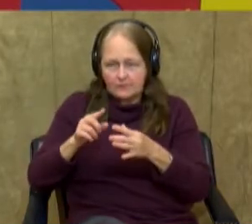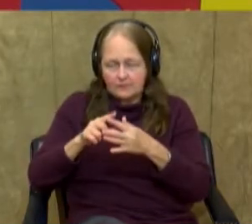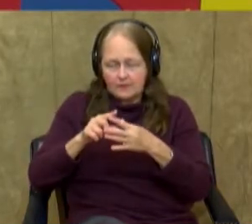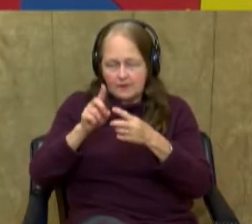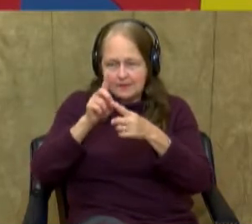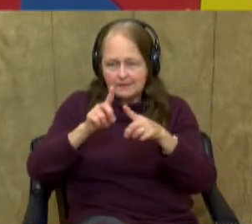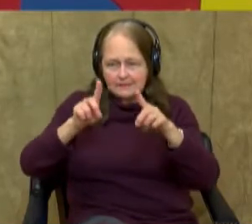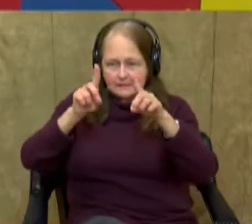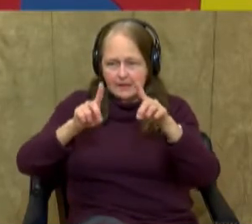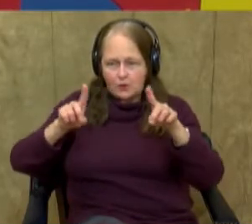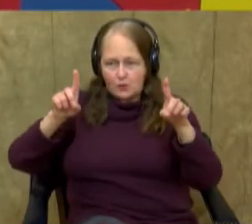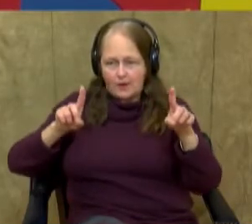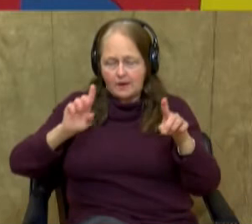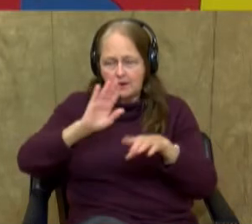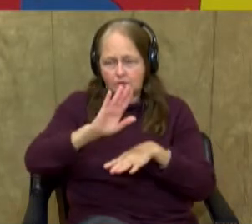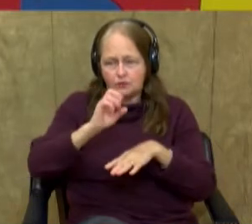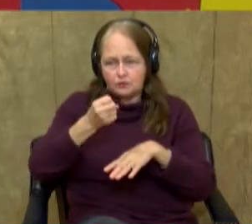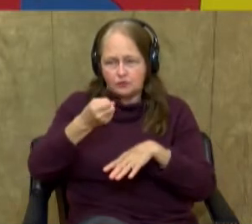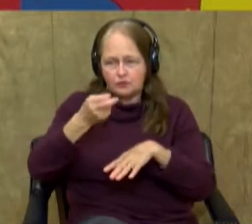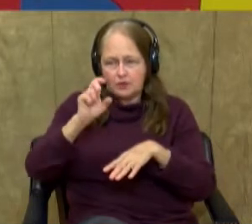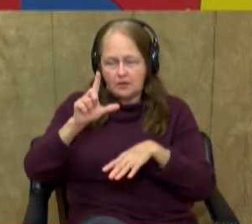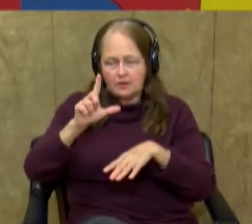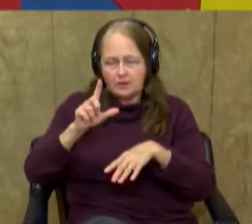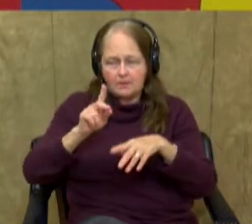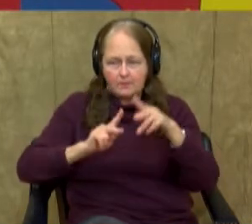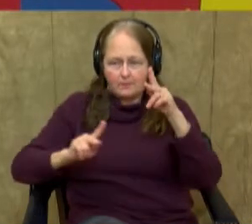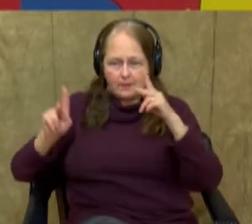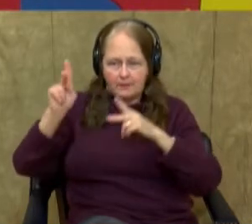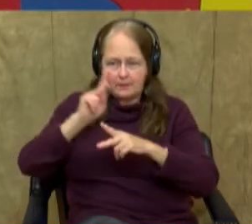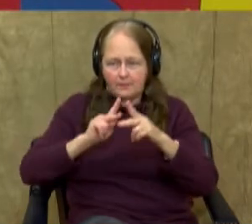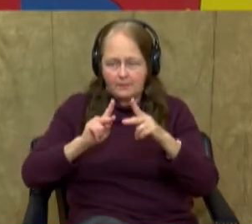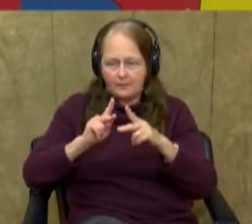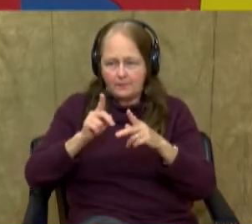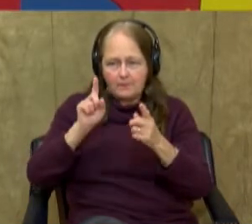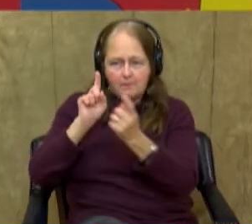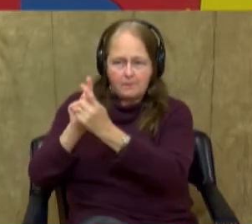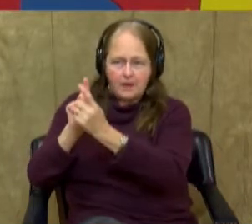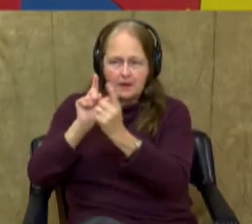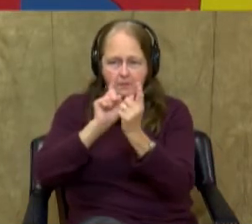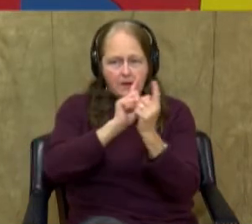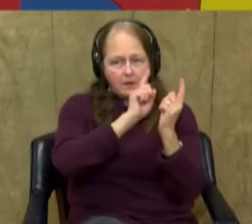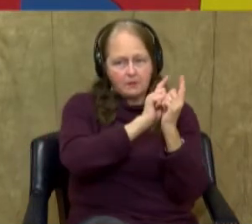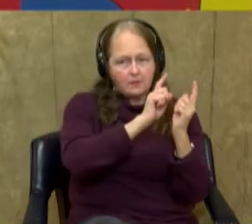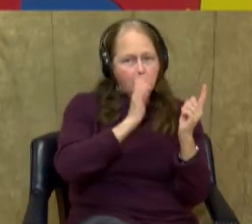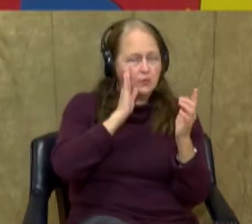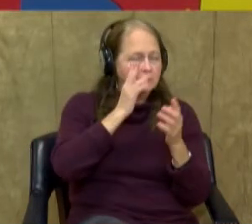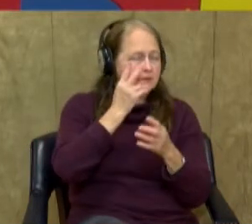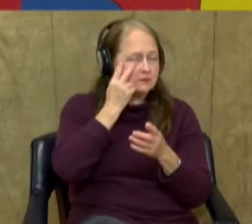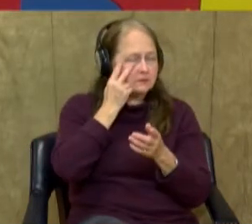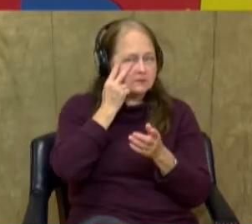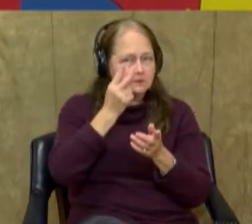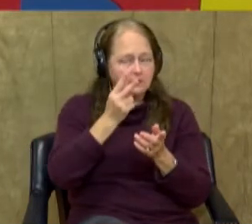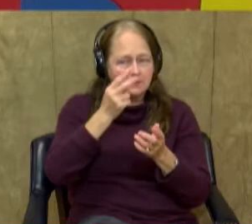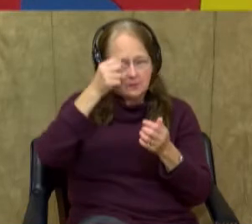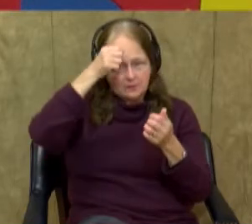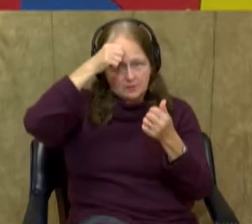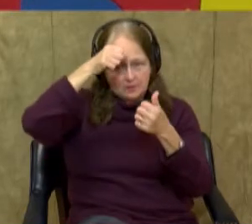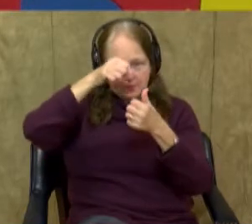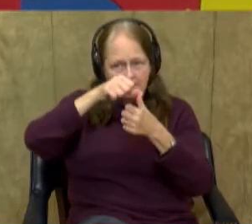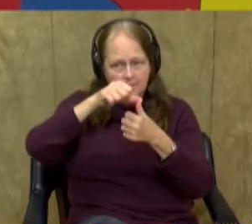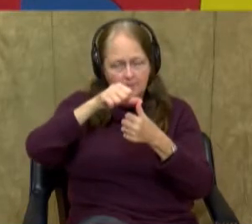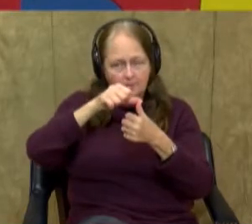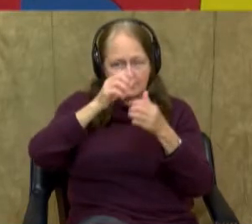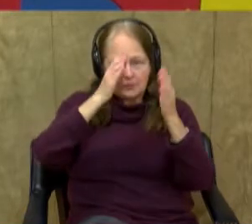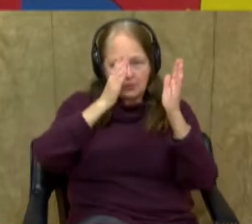decorate his shell. And he decorated his shell with people that he met. So we're going to see if we can remember